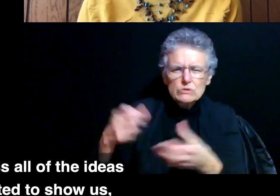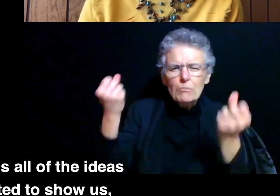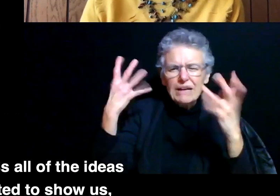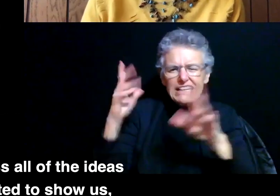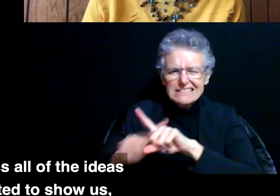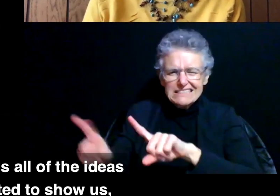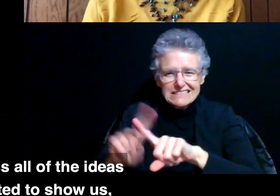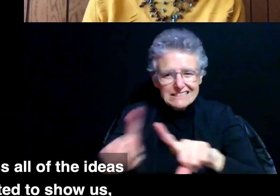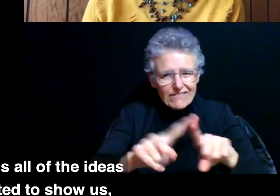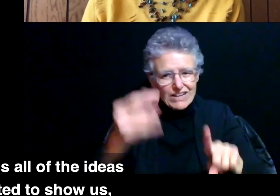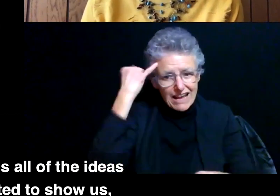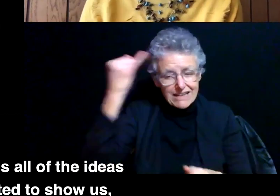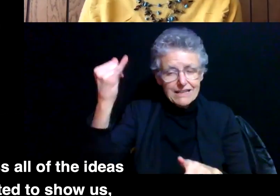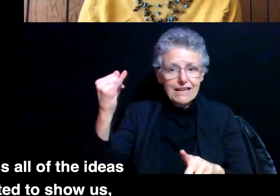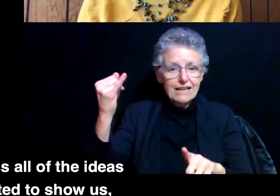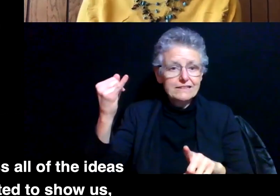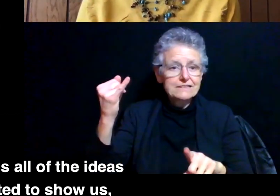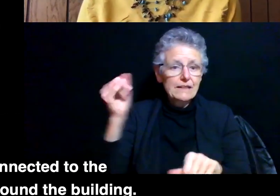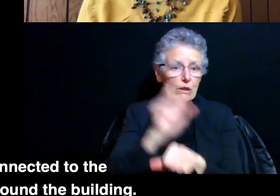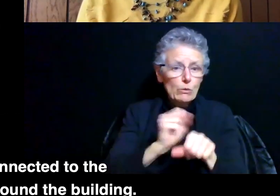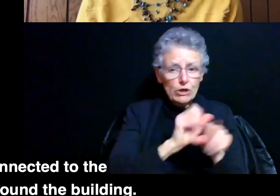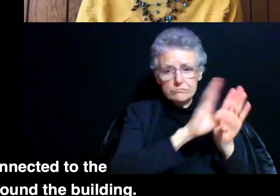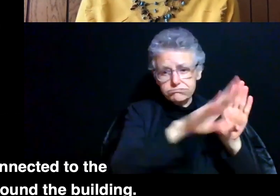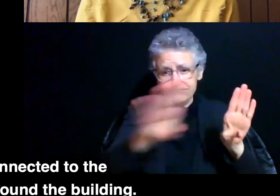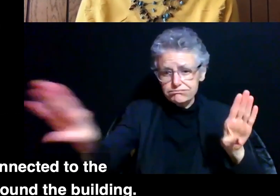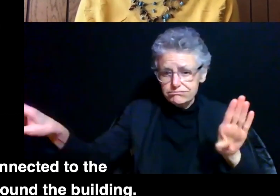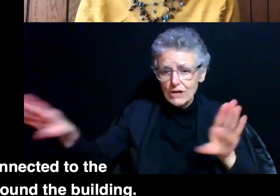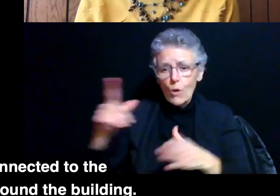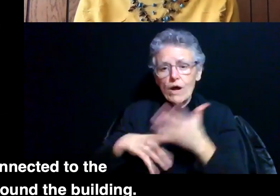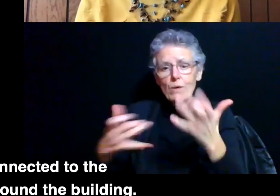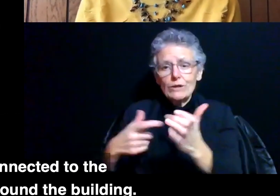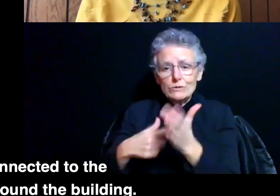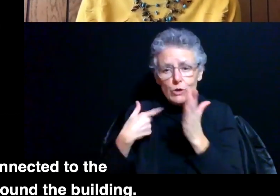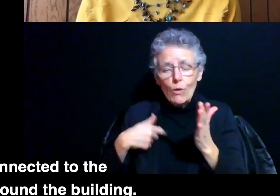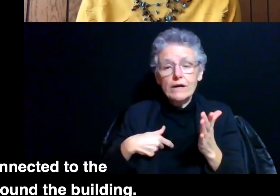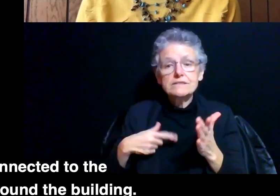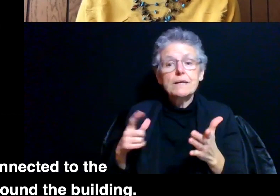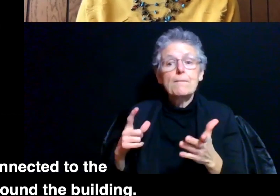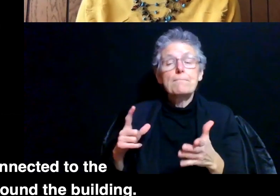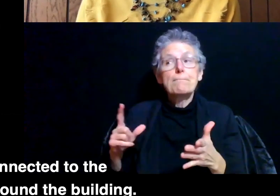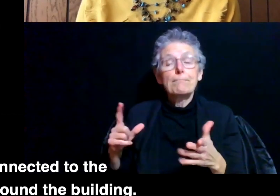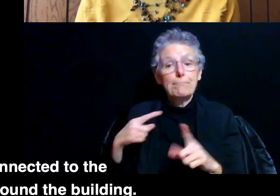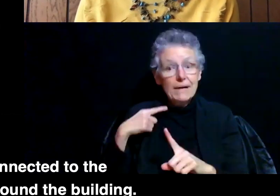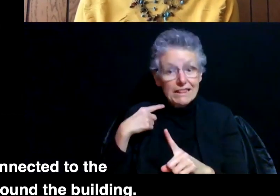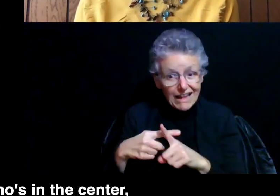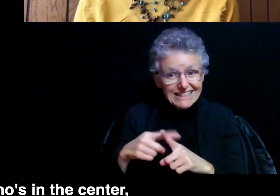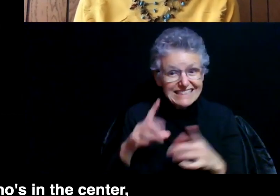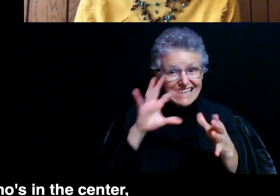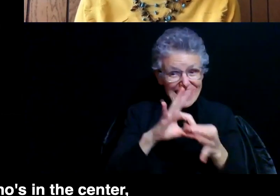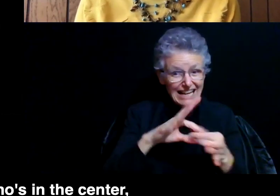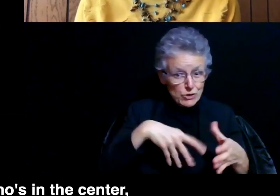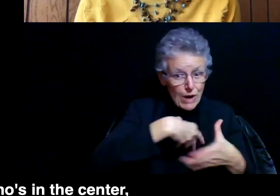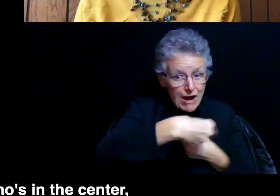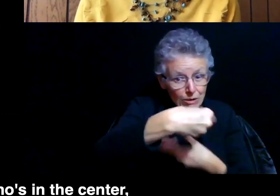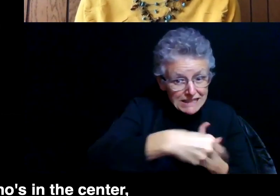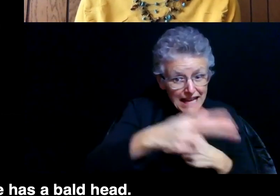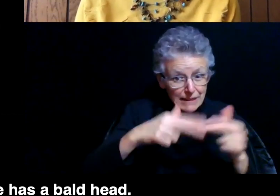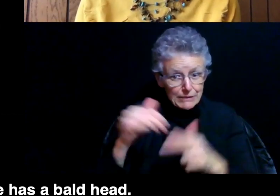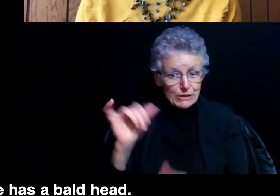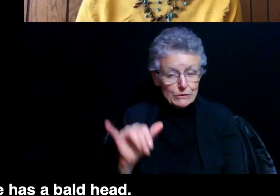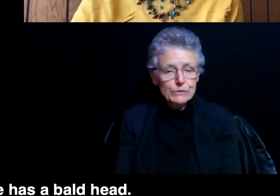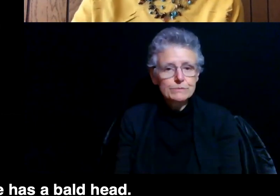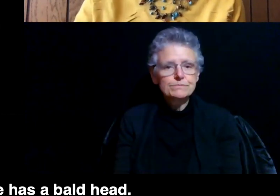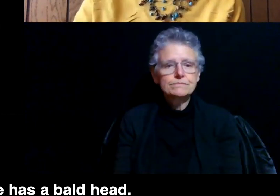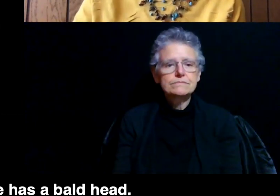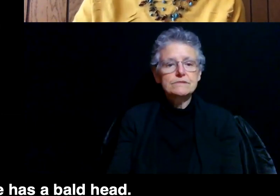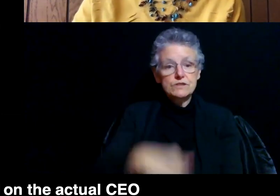to show us, but also connected to the environment around the building. So the man who's in the center, you can